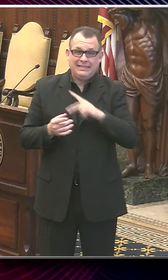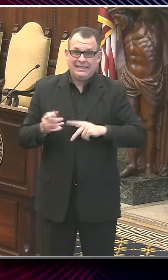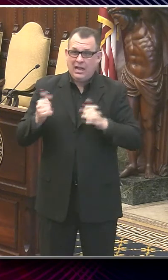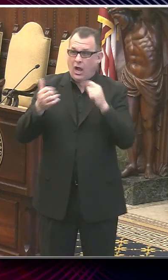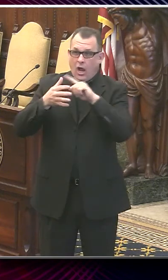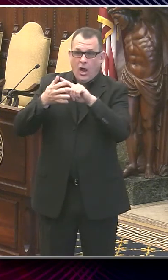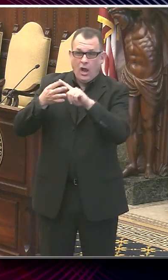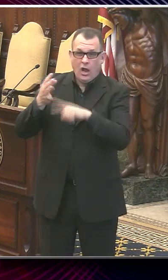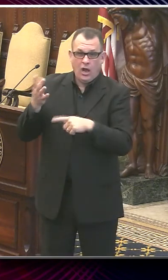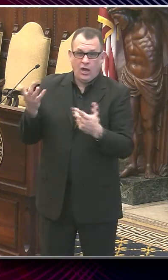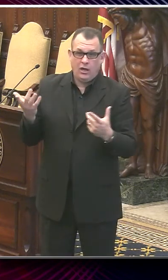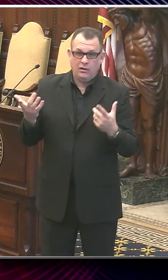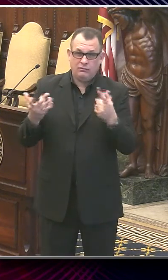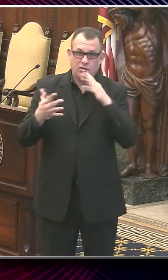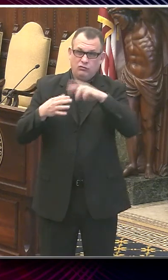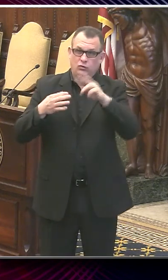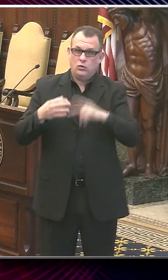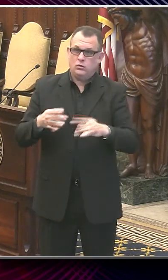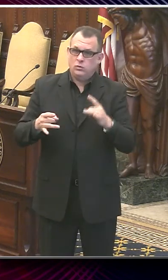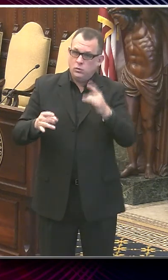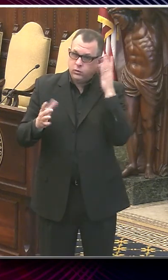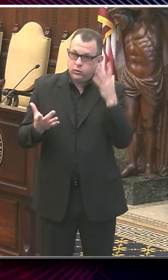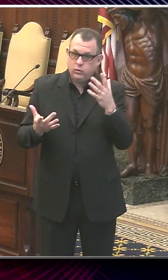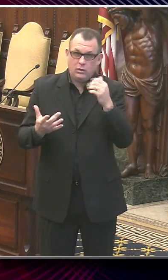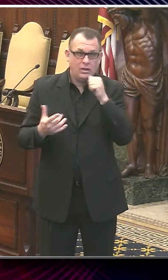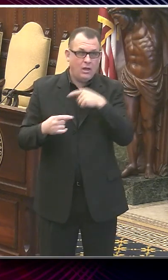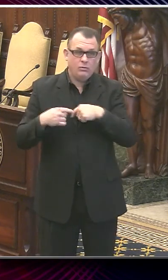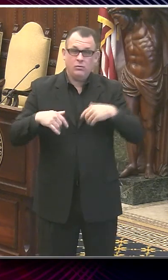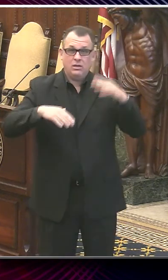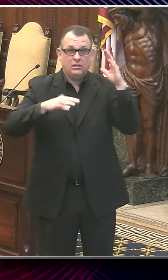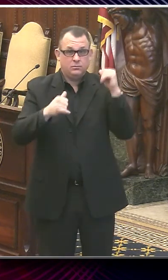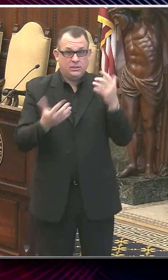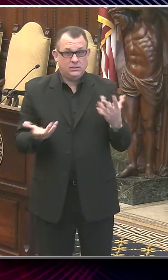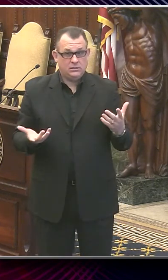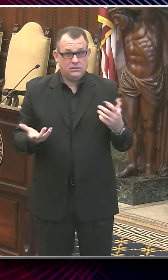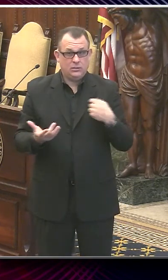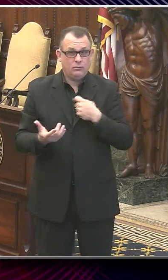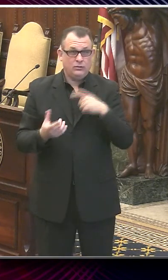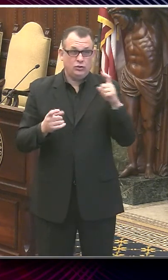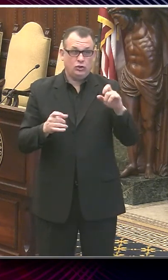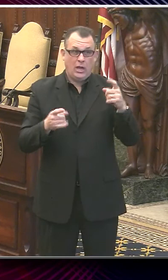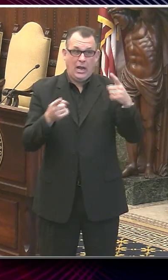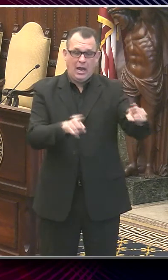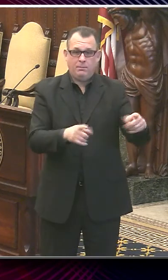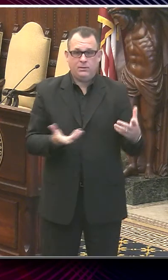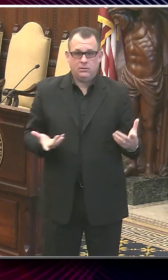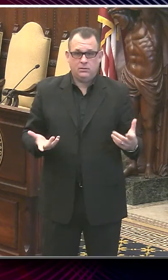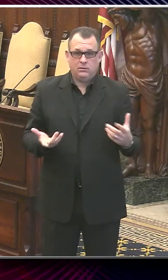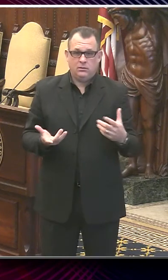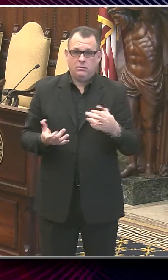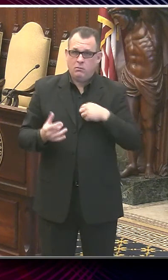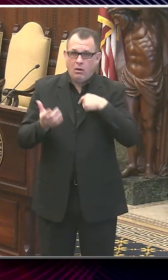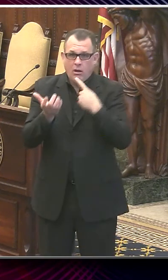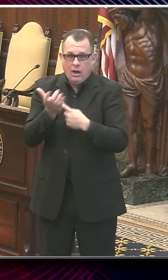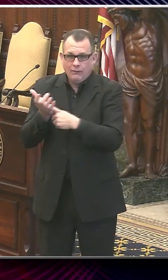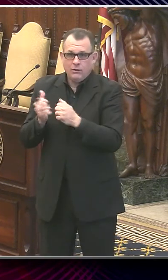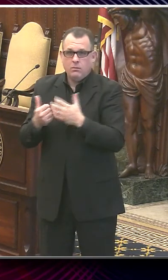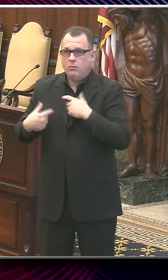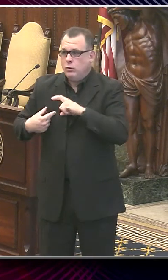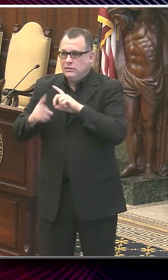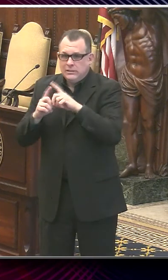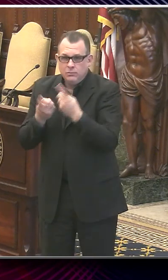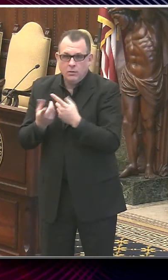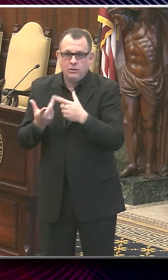always turn out the way we expect it to turn out or the way it should. But we are having conversation with police department,